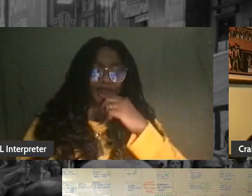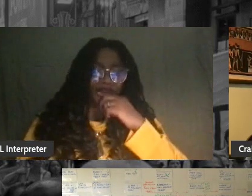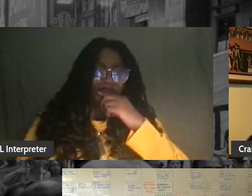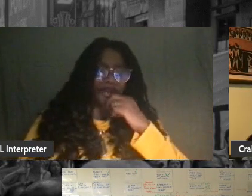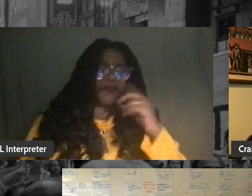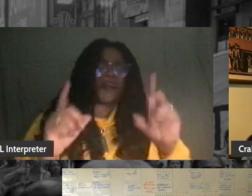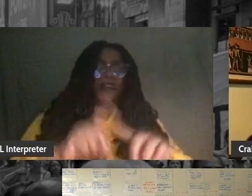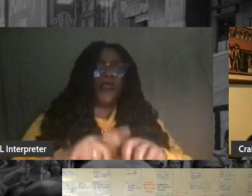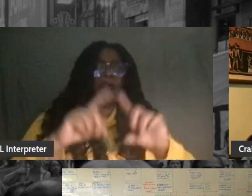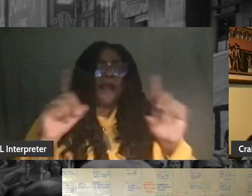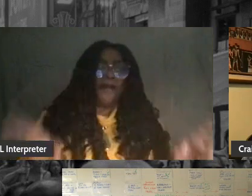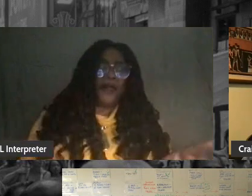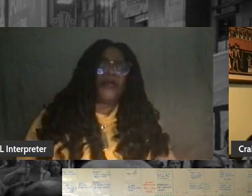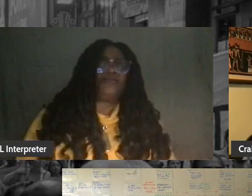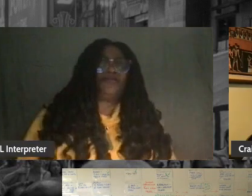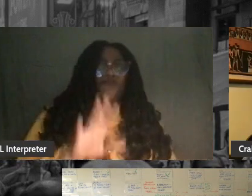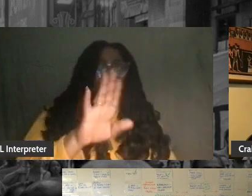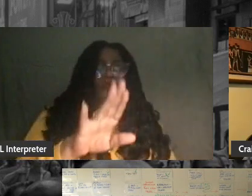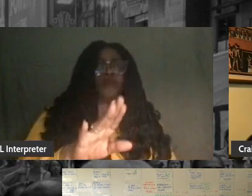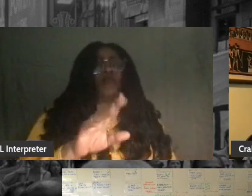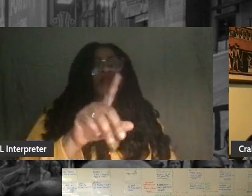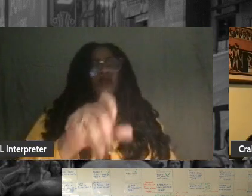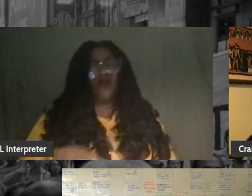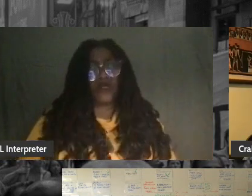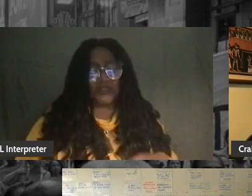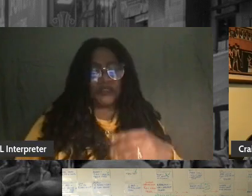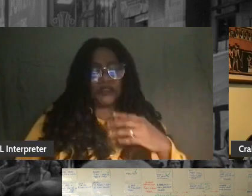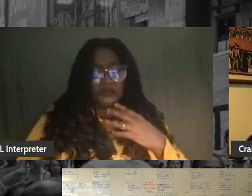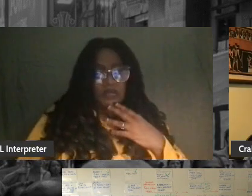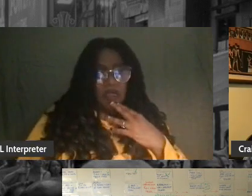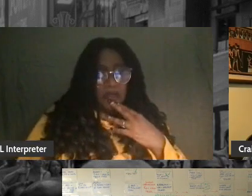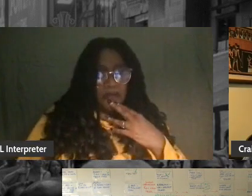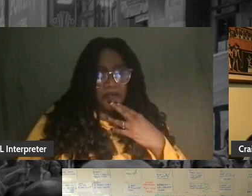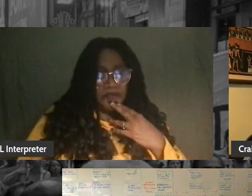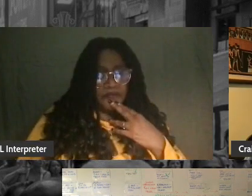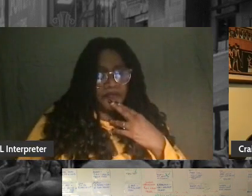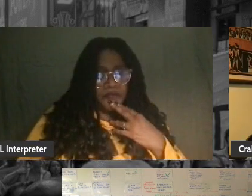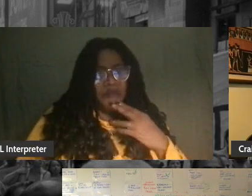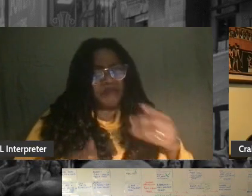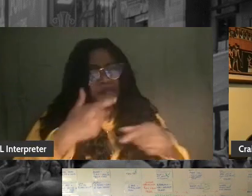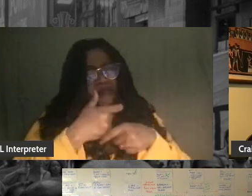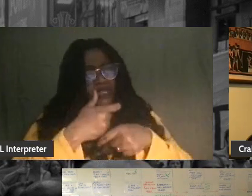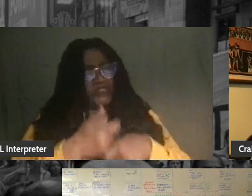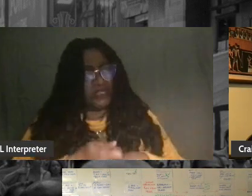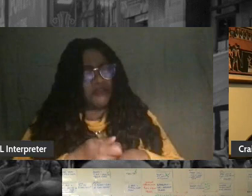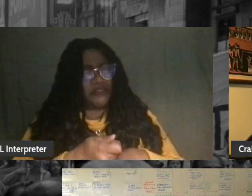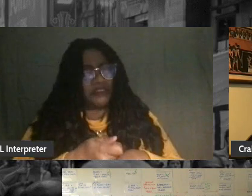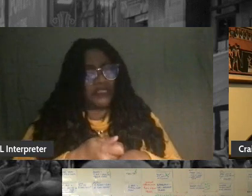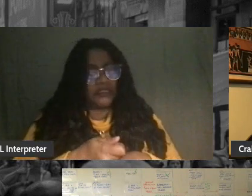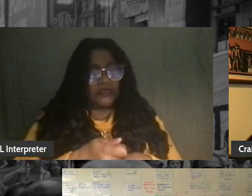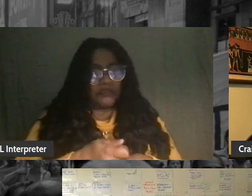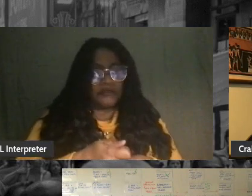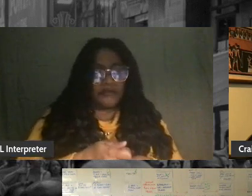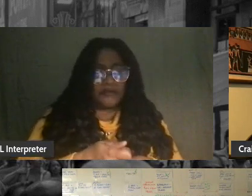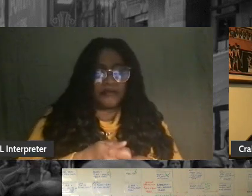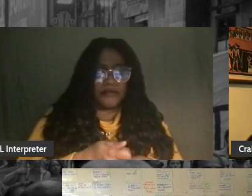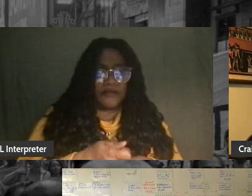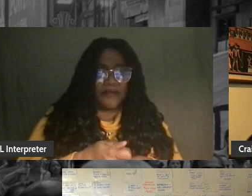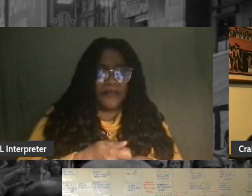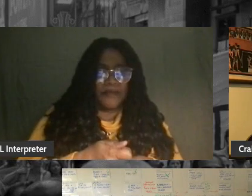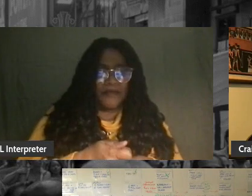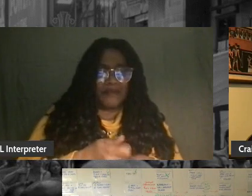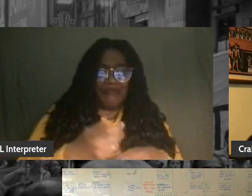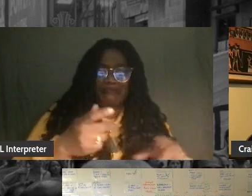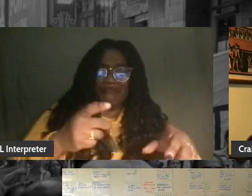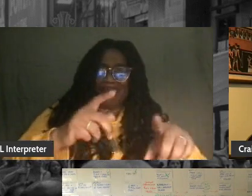but to your question, Craig, you know, it's interesting. You know, it depends.